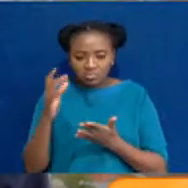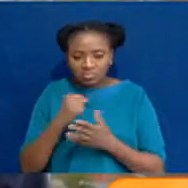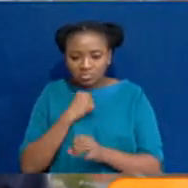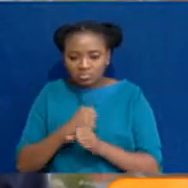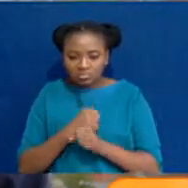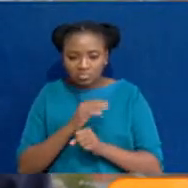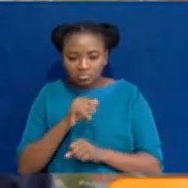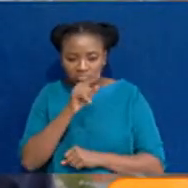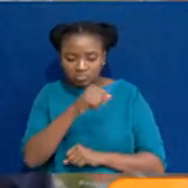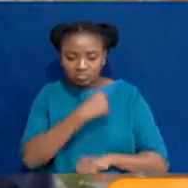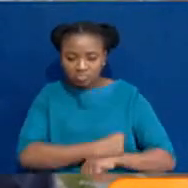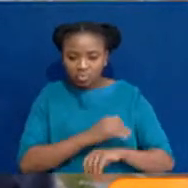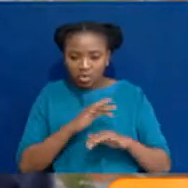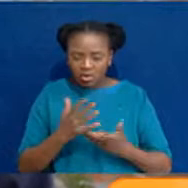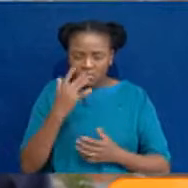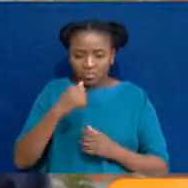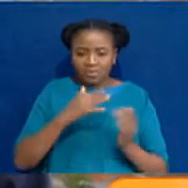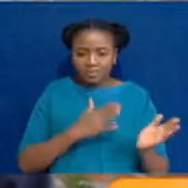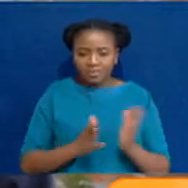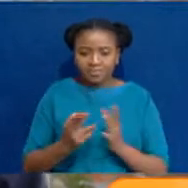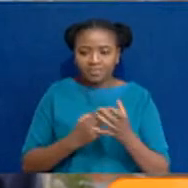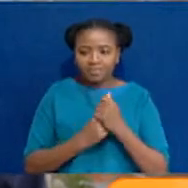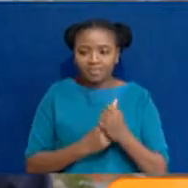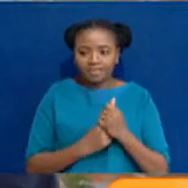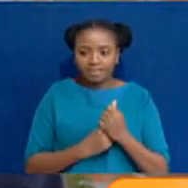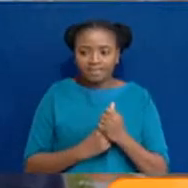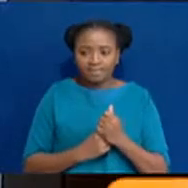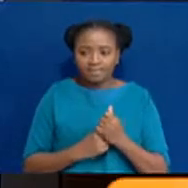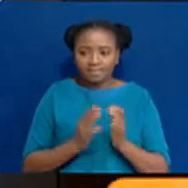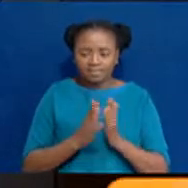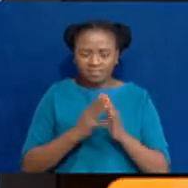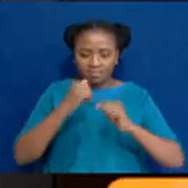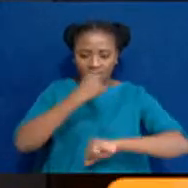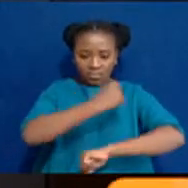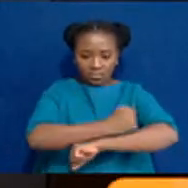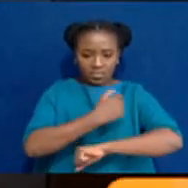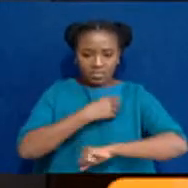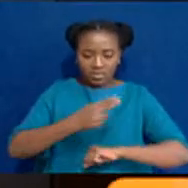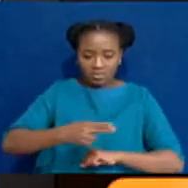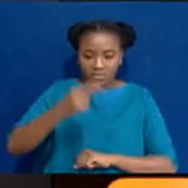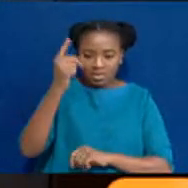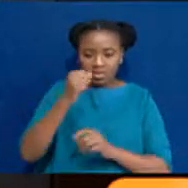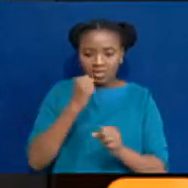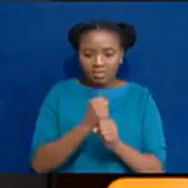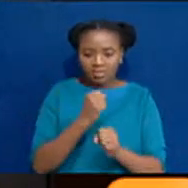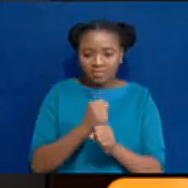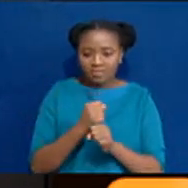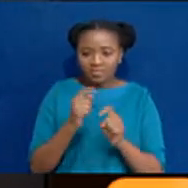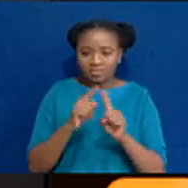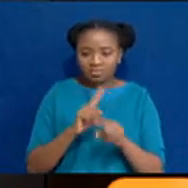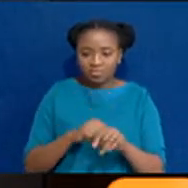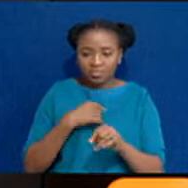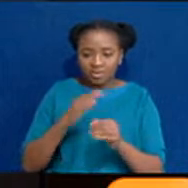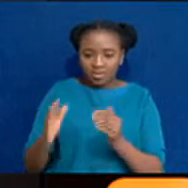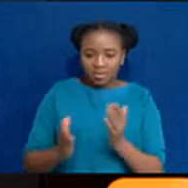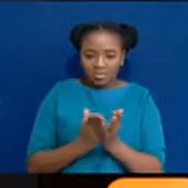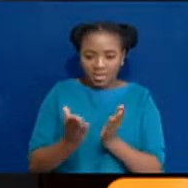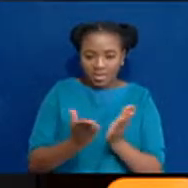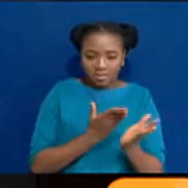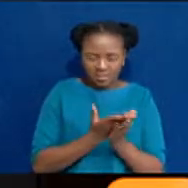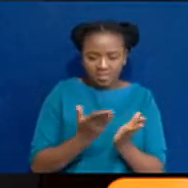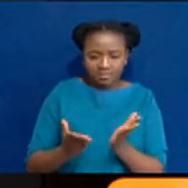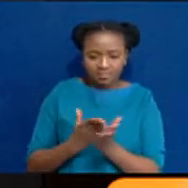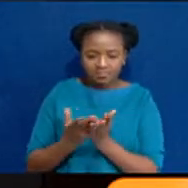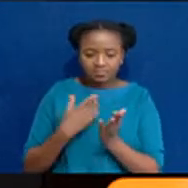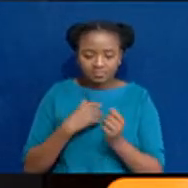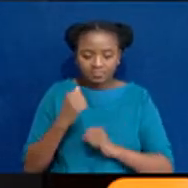we want to partner with schools with quite high performances. Once the enrollments come in, now we have a structure where